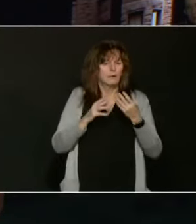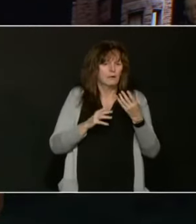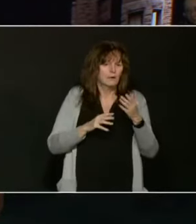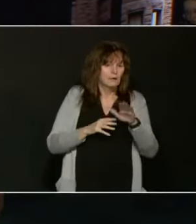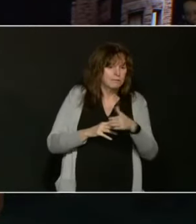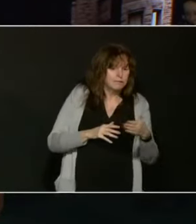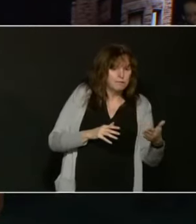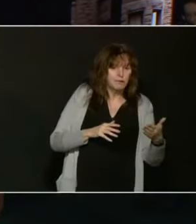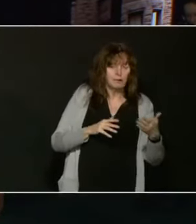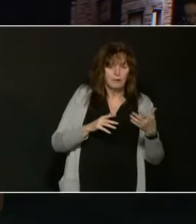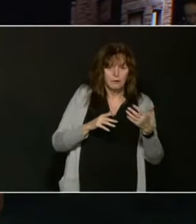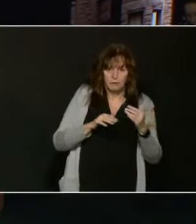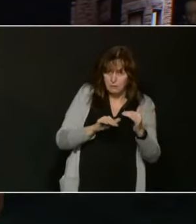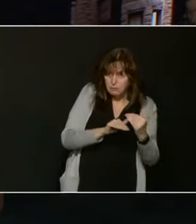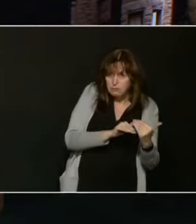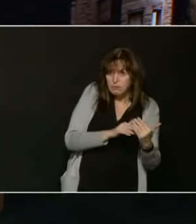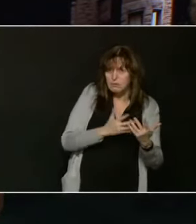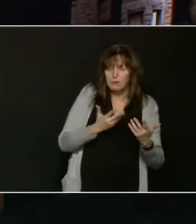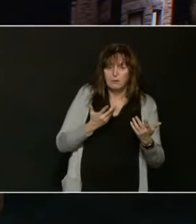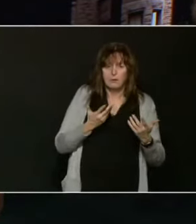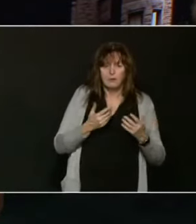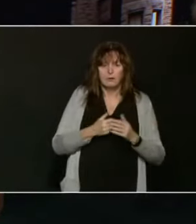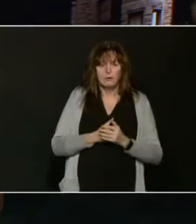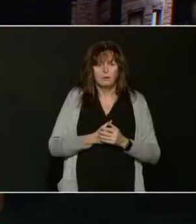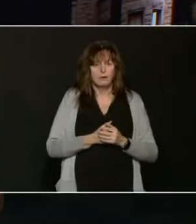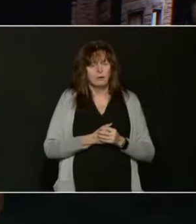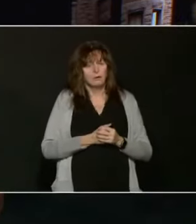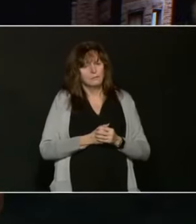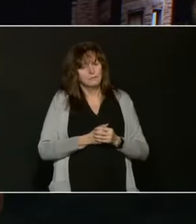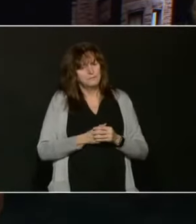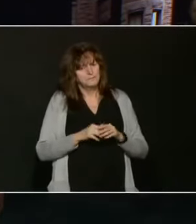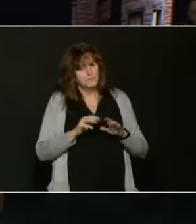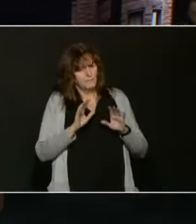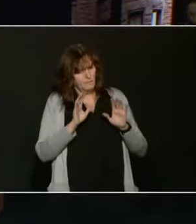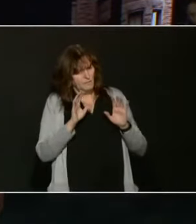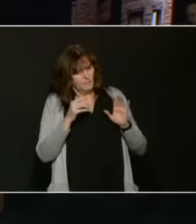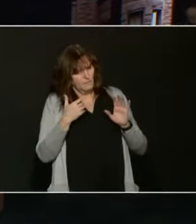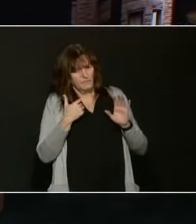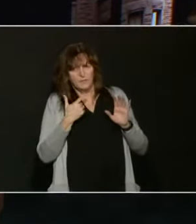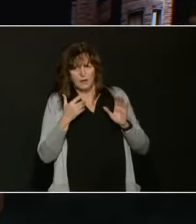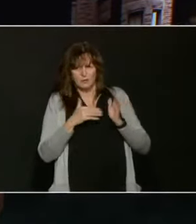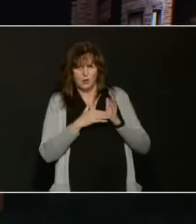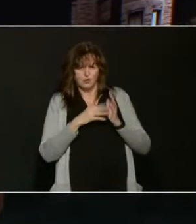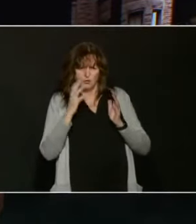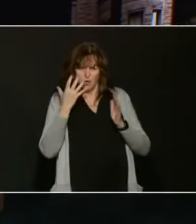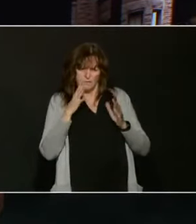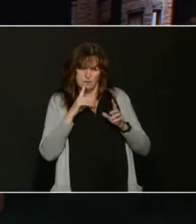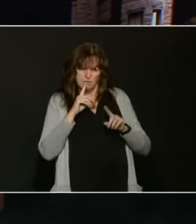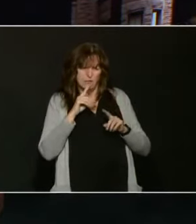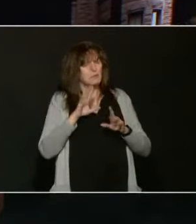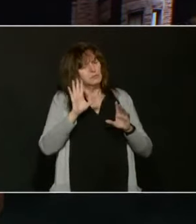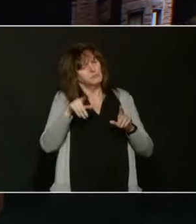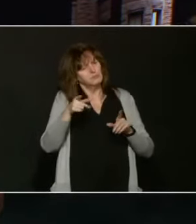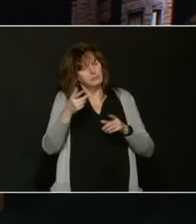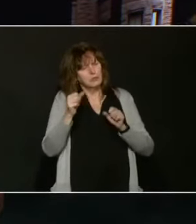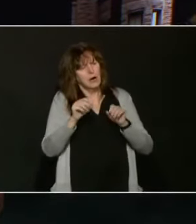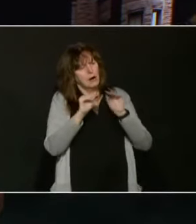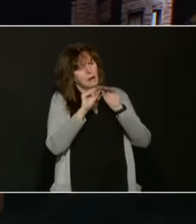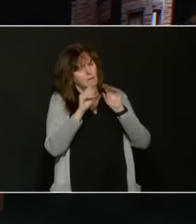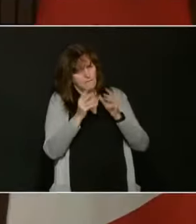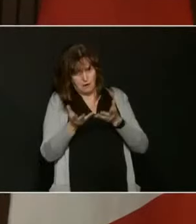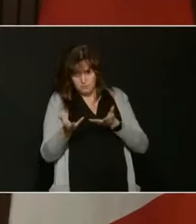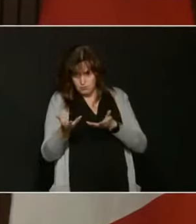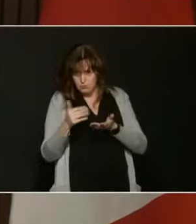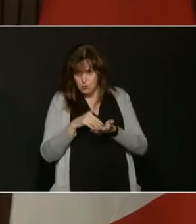Comment on that. He already addressed that, but he may want to clarify that further. Thanks. So in 2 briefings ago, I think we talked about